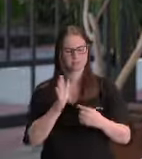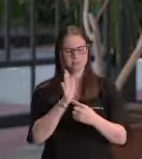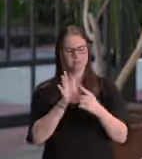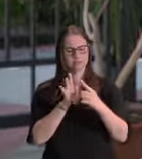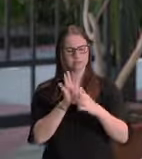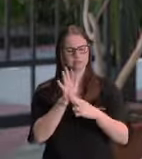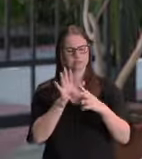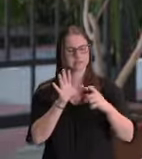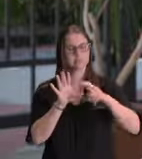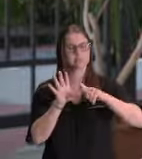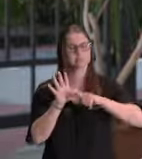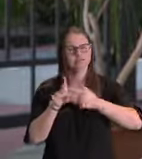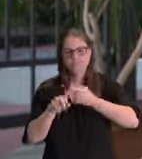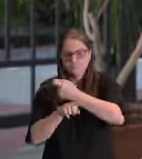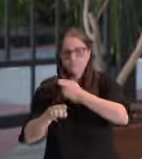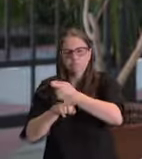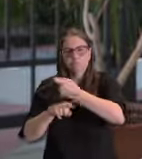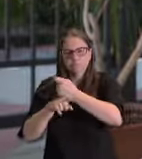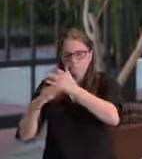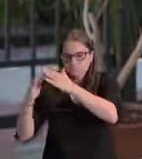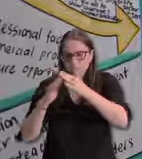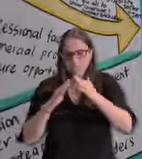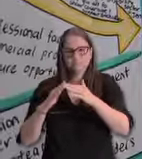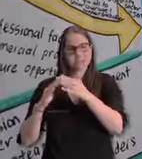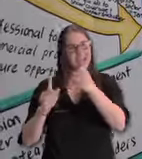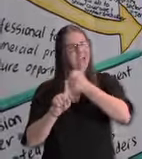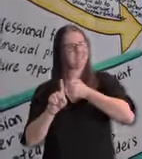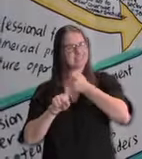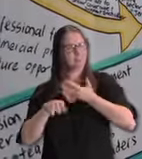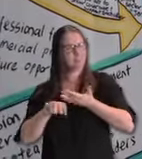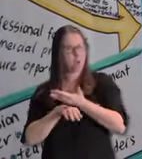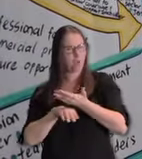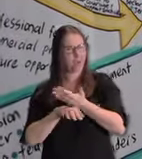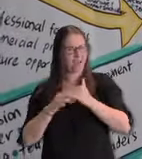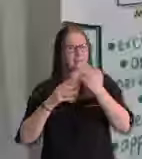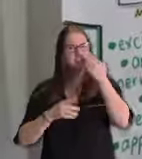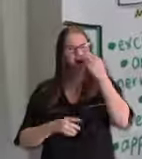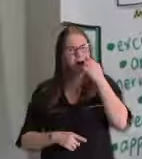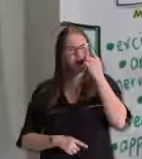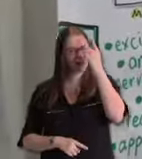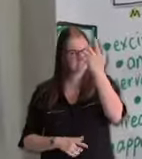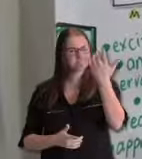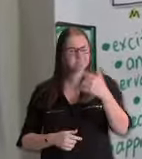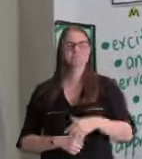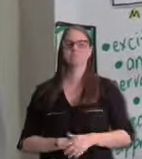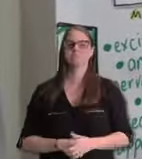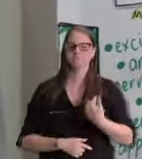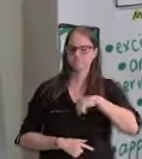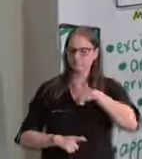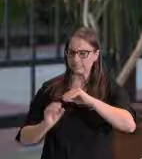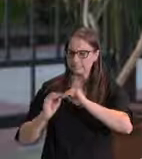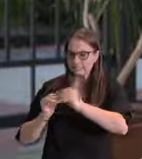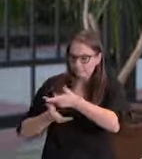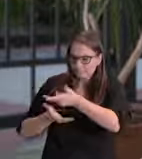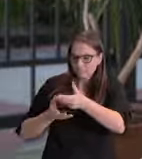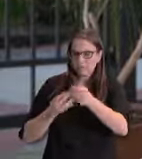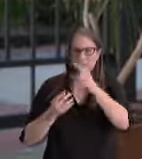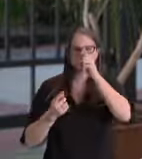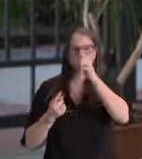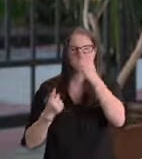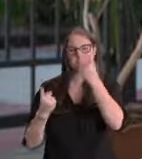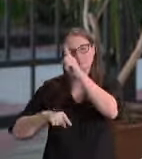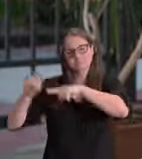advocacy worker with Tenant Advice Mackay. We actually did deal with people in public housing,